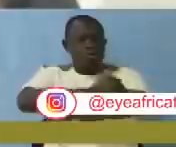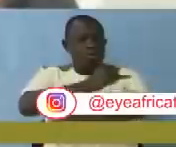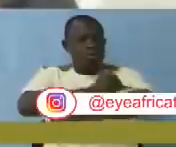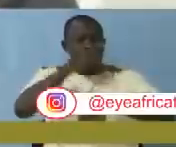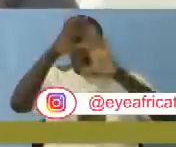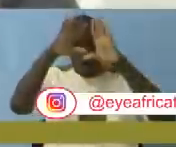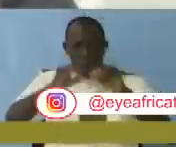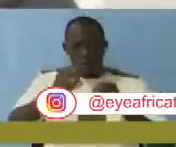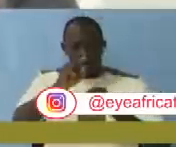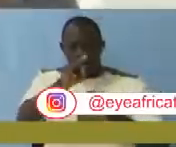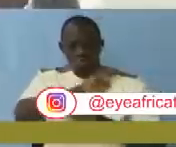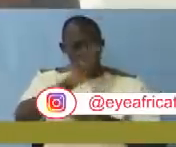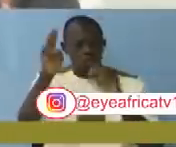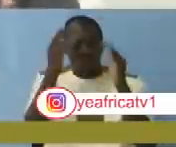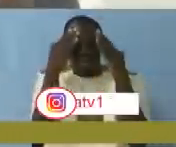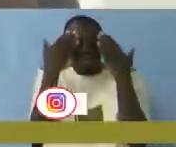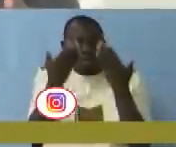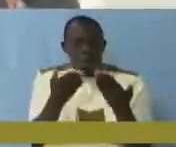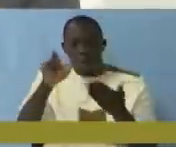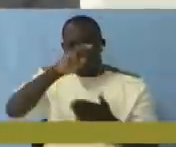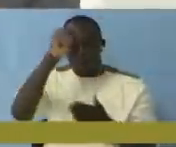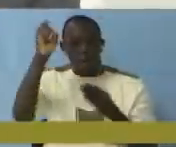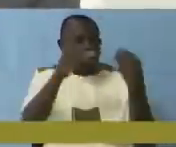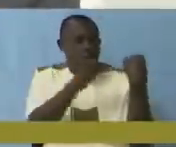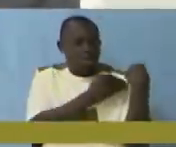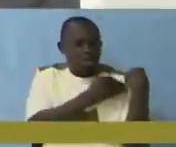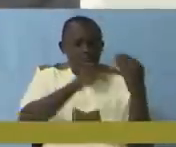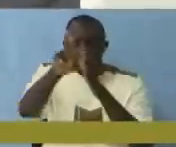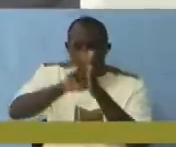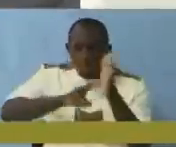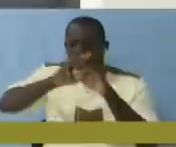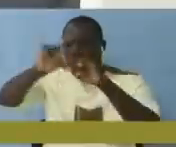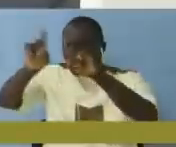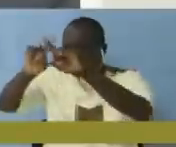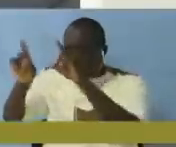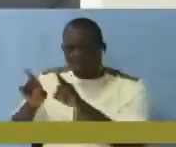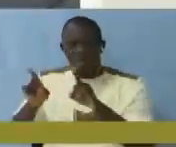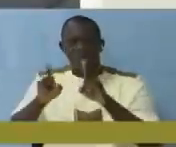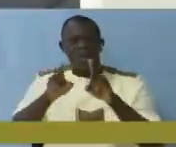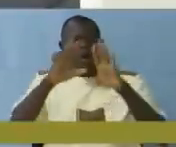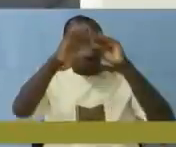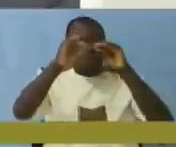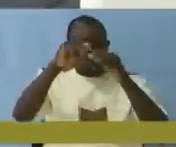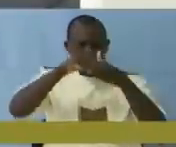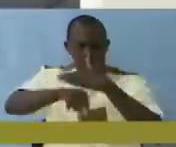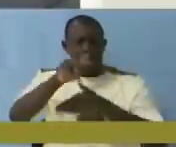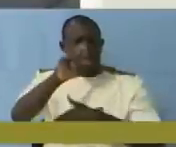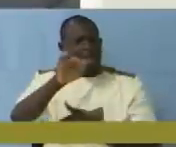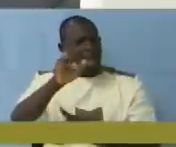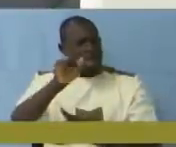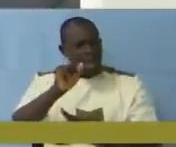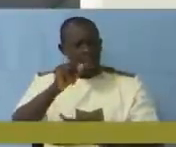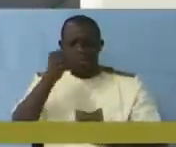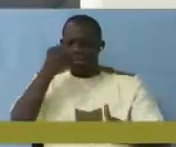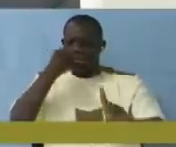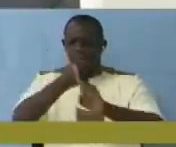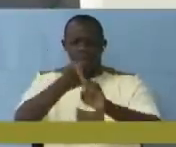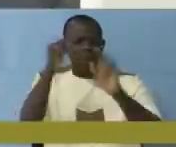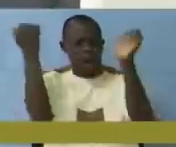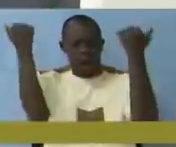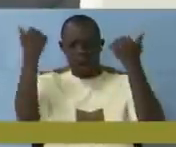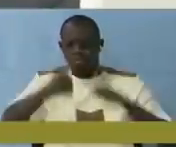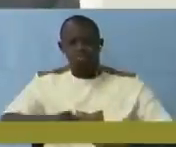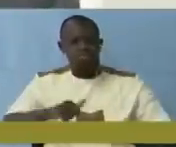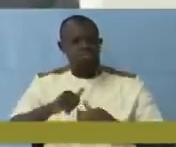are the functions and roles of the various units within the institutions. That is a tragedy. If I may director the NIA je